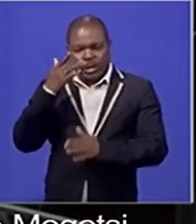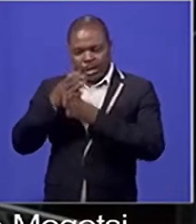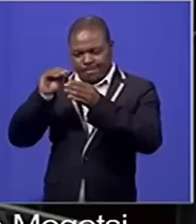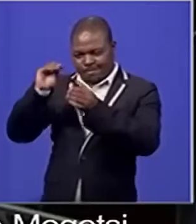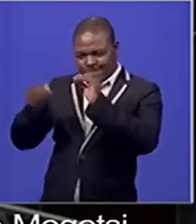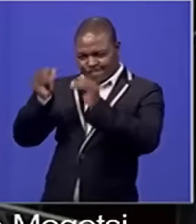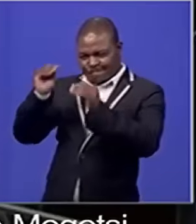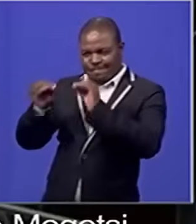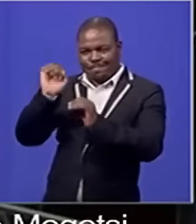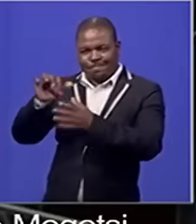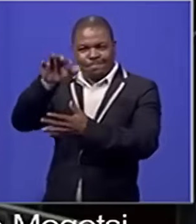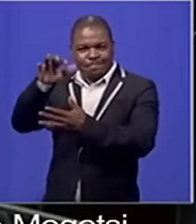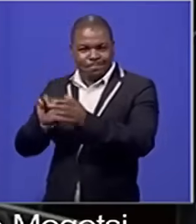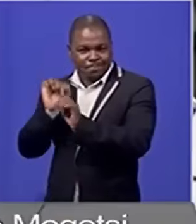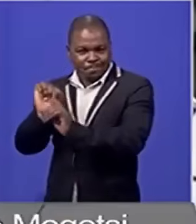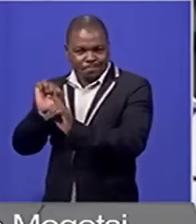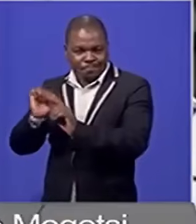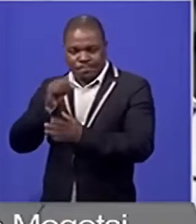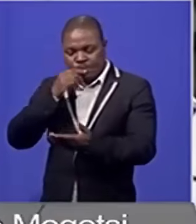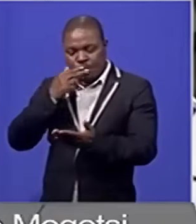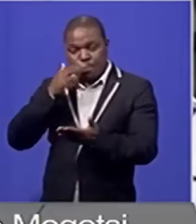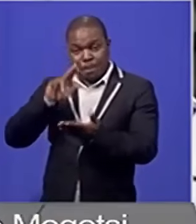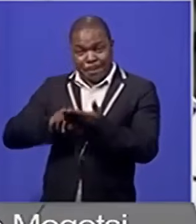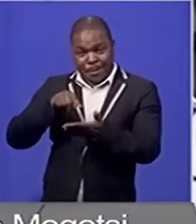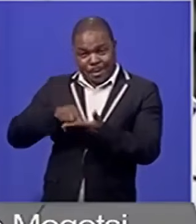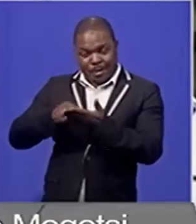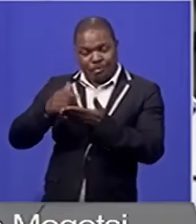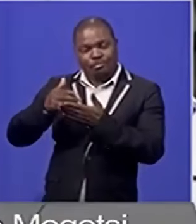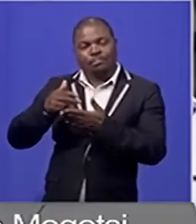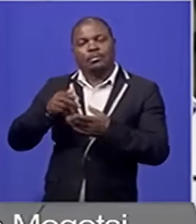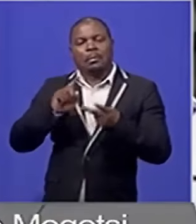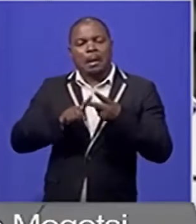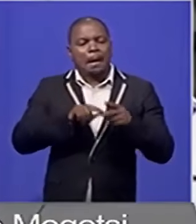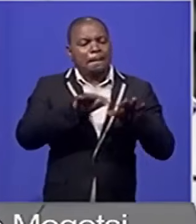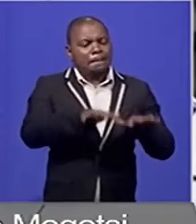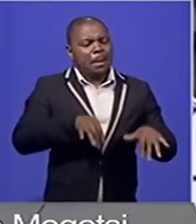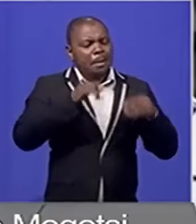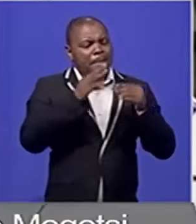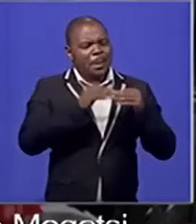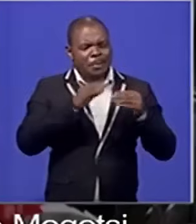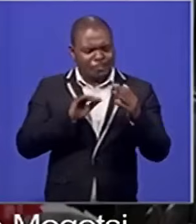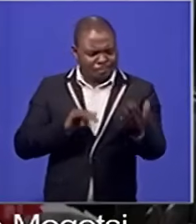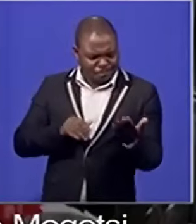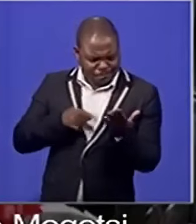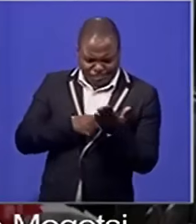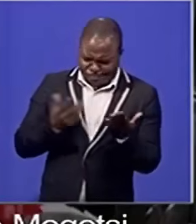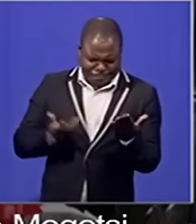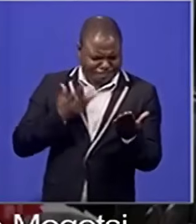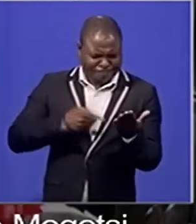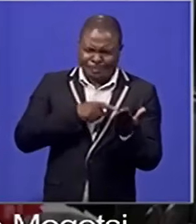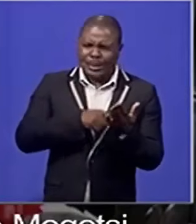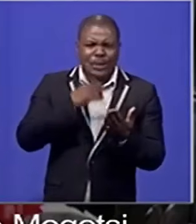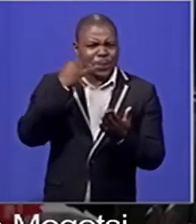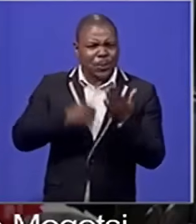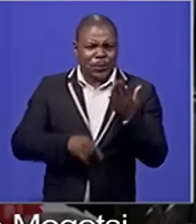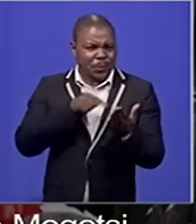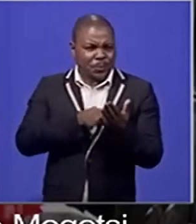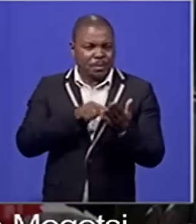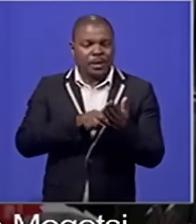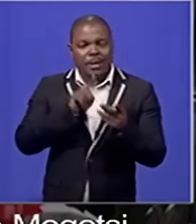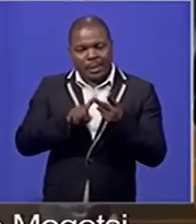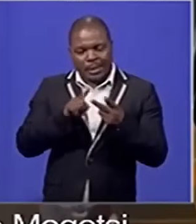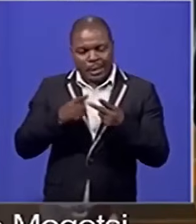phošolola dikagare tša sengwalo sa gagwe sa boikano. Maloko a mangwe a palamente a bile le bothata le dingwalo tša gagwe tšeo a di dirilego peleng gomme seo